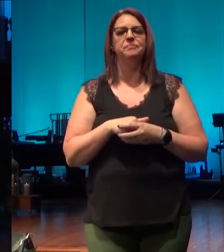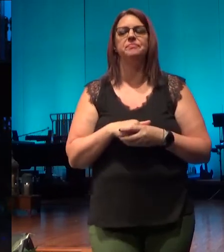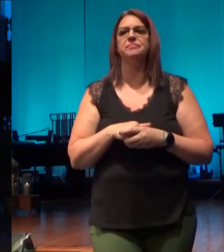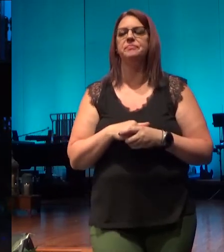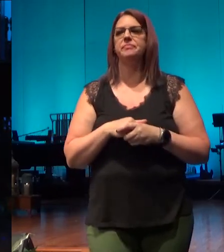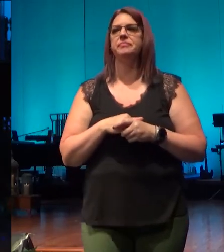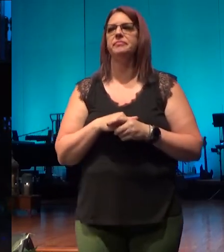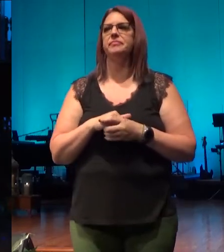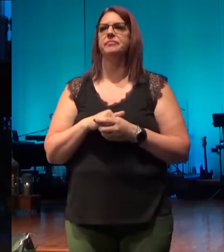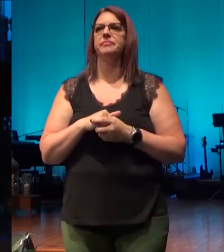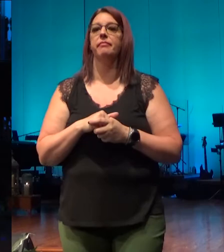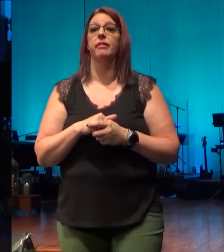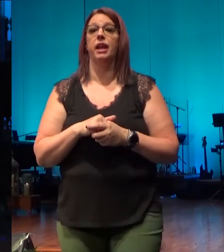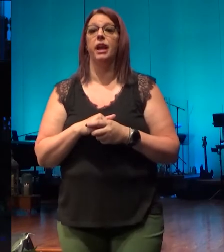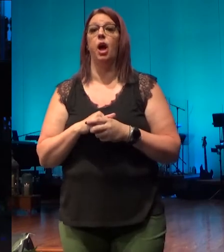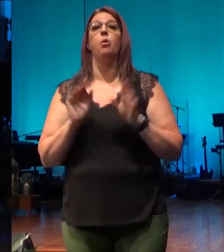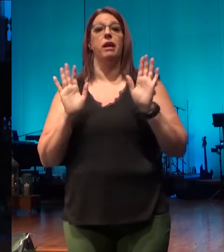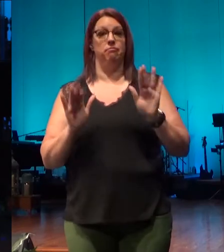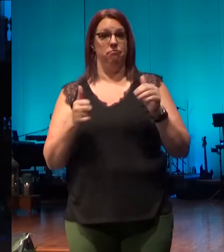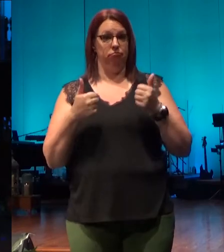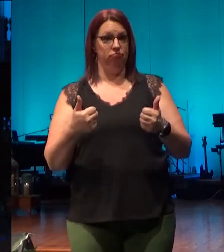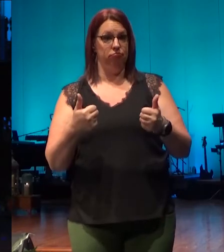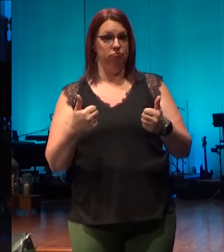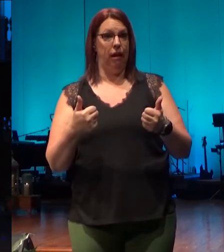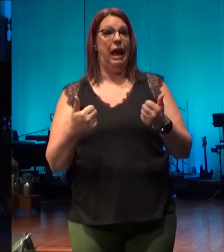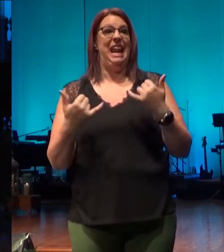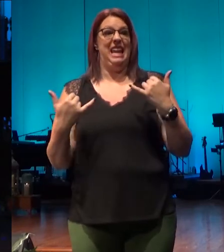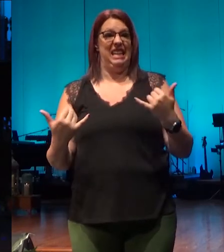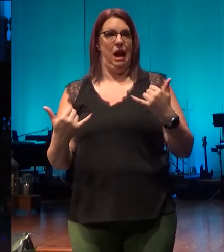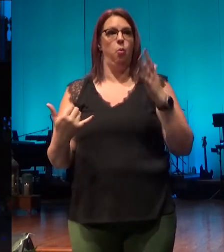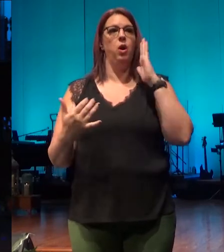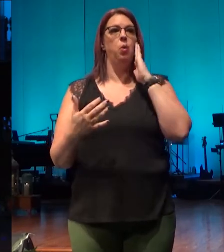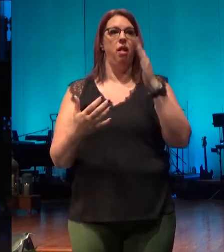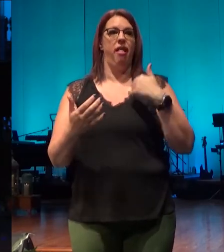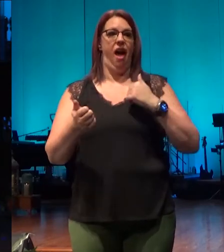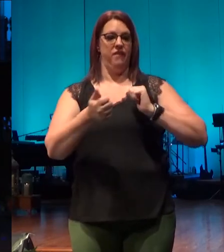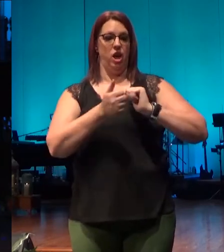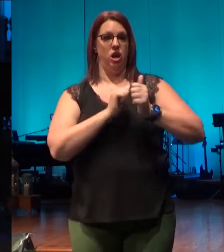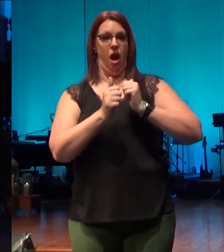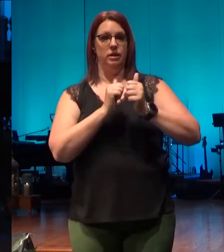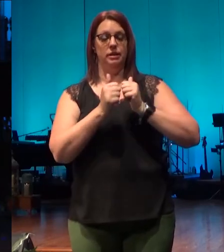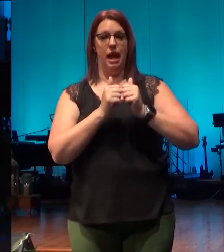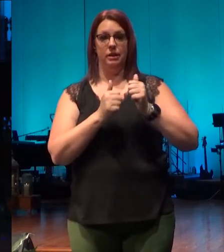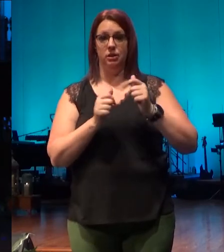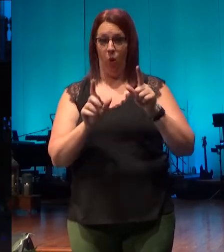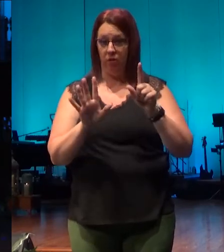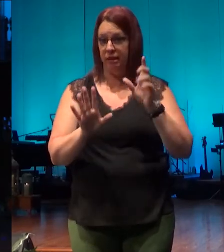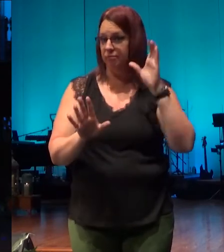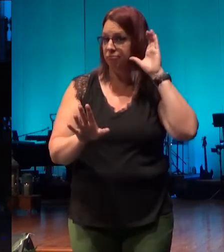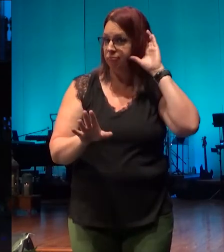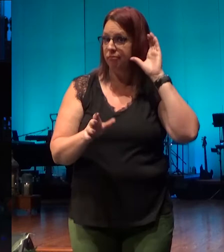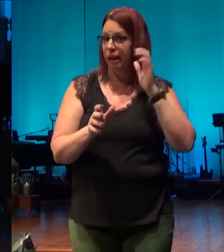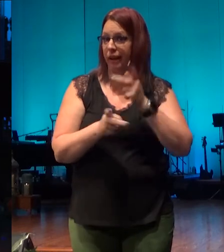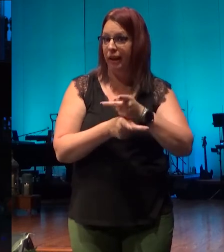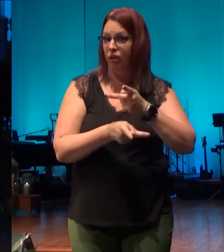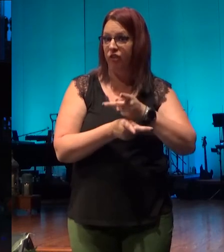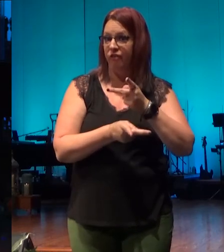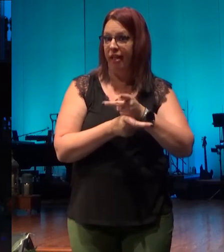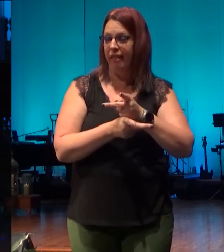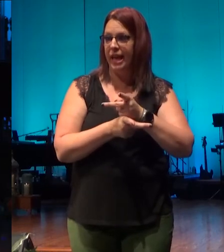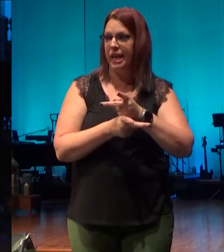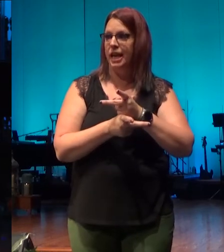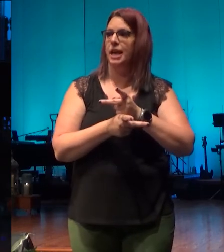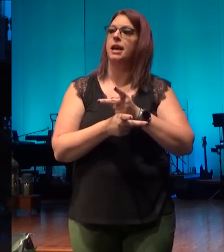he continued, "Okay, good. Now, we're going to have a contest," he says. "I want you to listen very carefully this morning